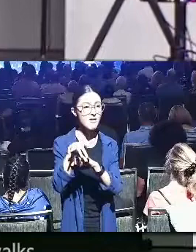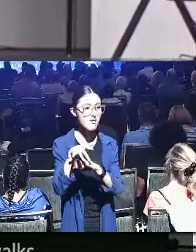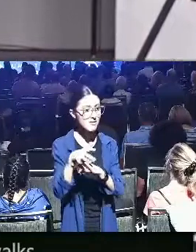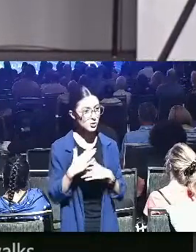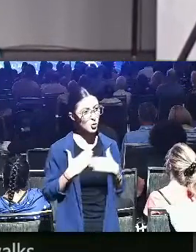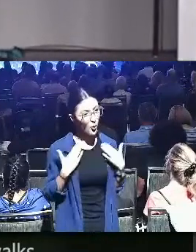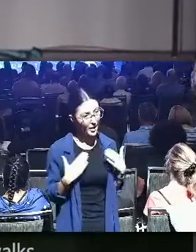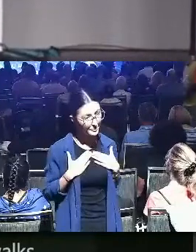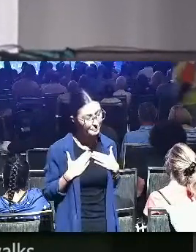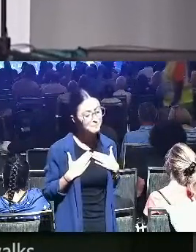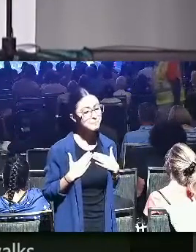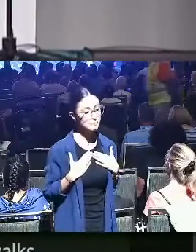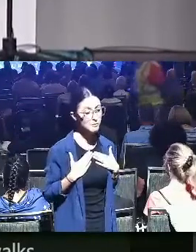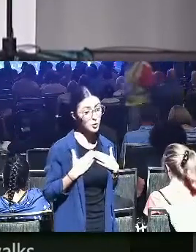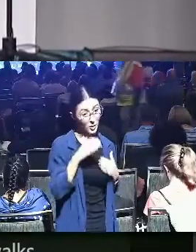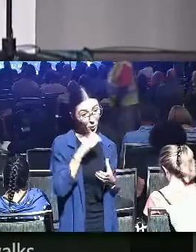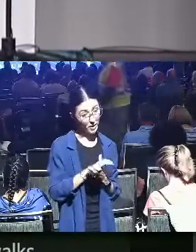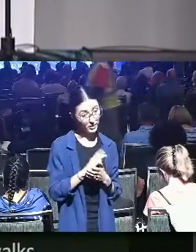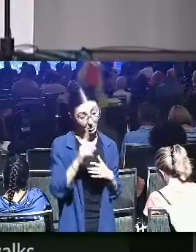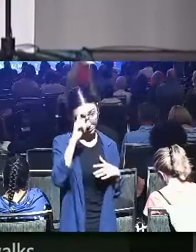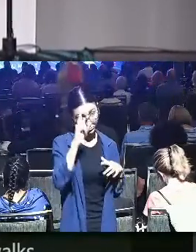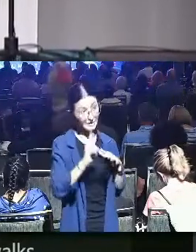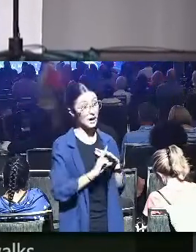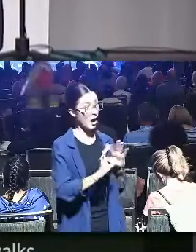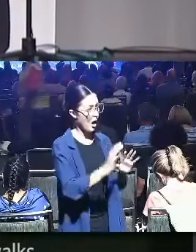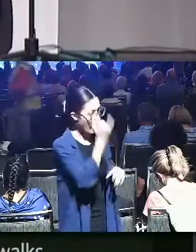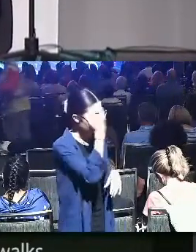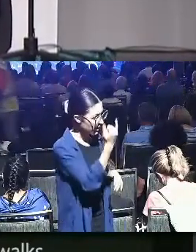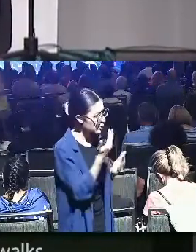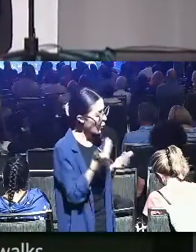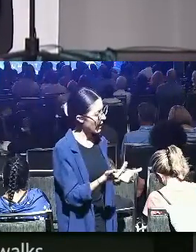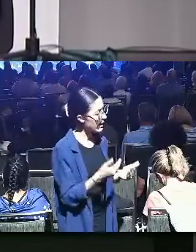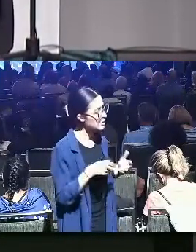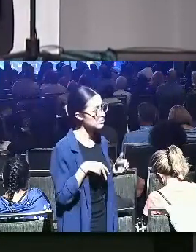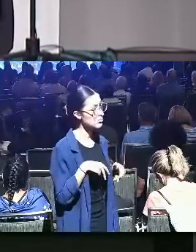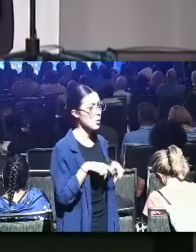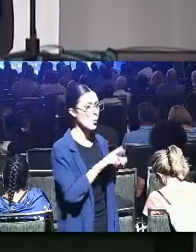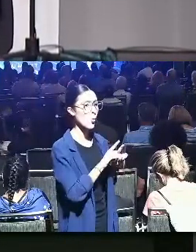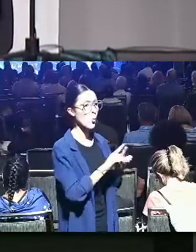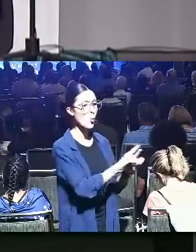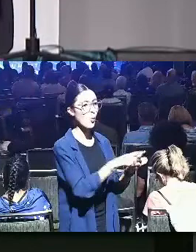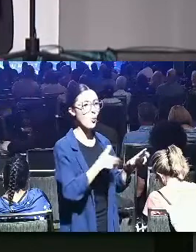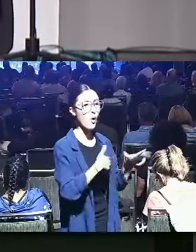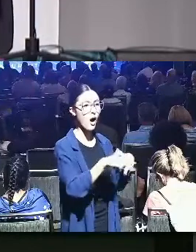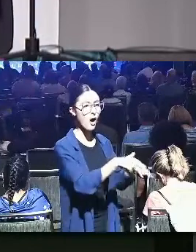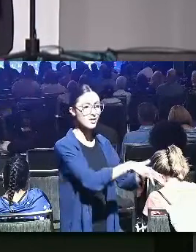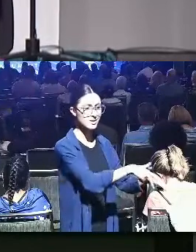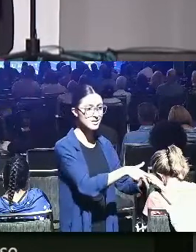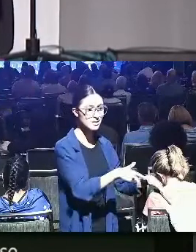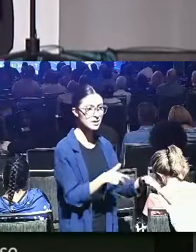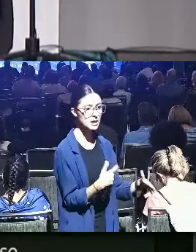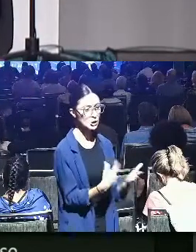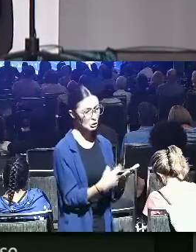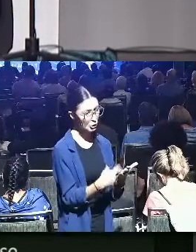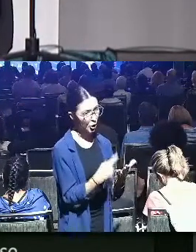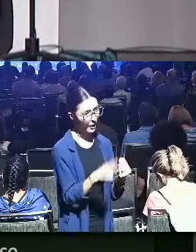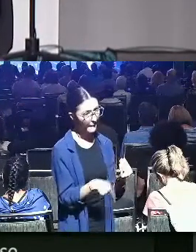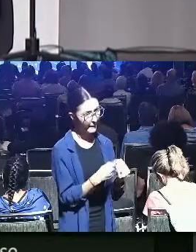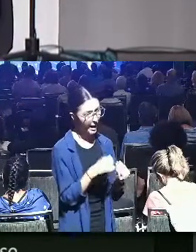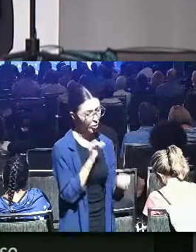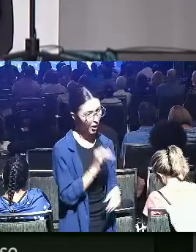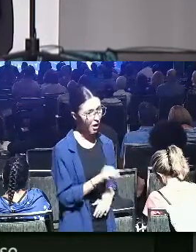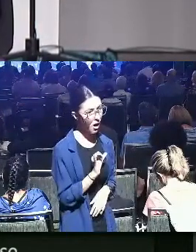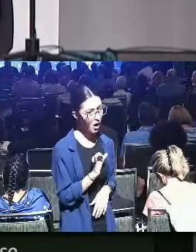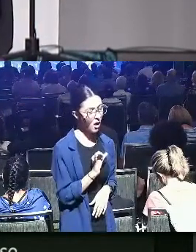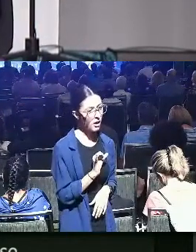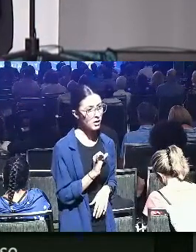framework of already but not yet? I think she invented this because I've never heard anybody else talk about it. But she said, can we talk as